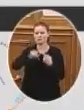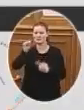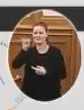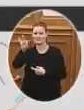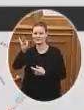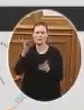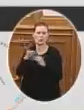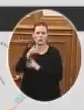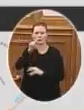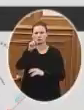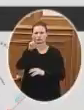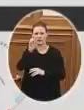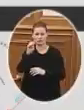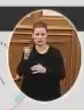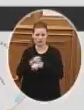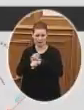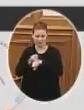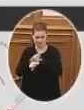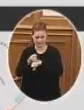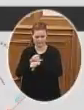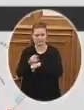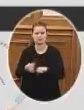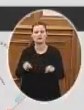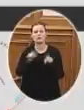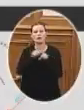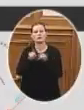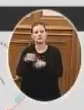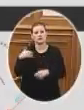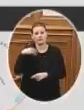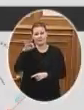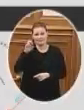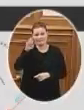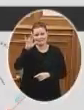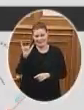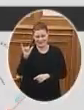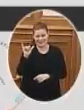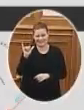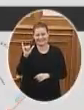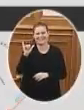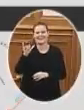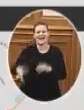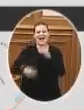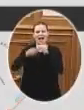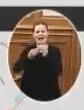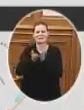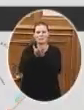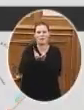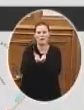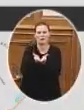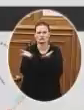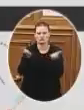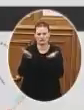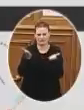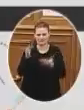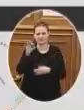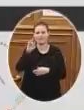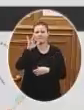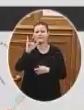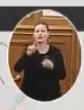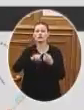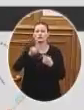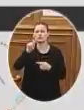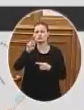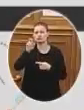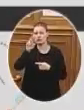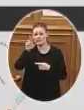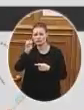Treasure Island. And then we have the ferries themselves offering extra boat service, possibly looking at a ferry service to Treasure Island. We'll work